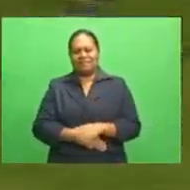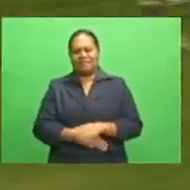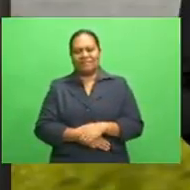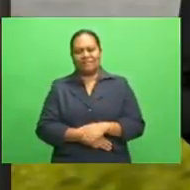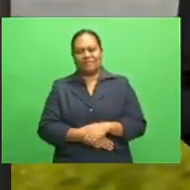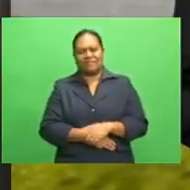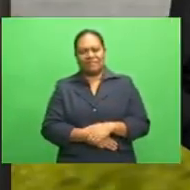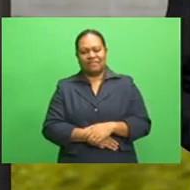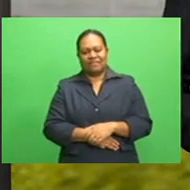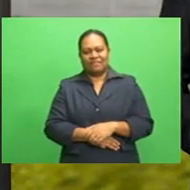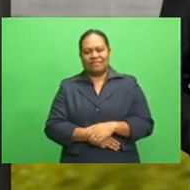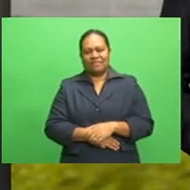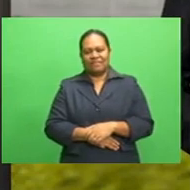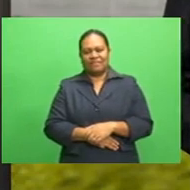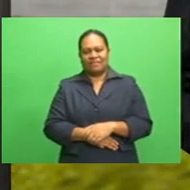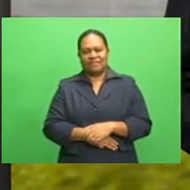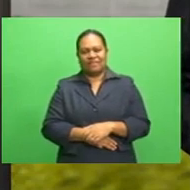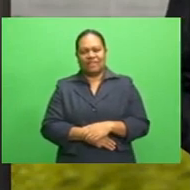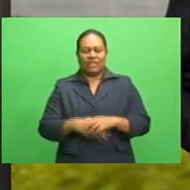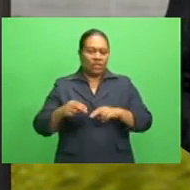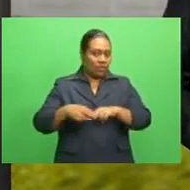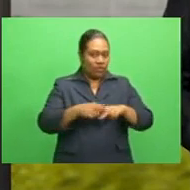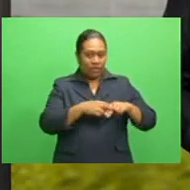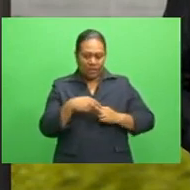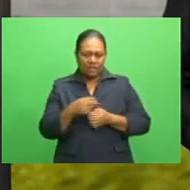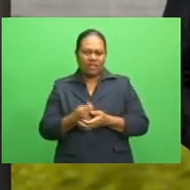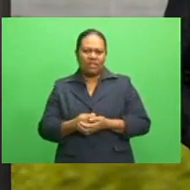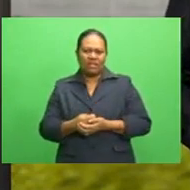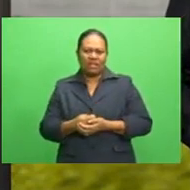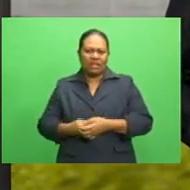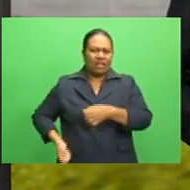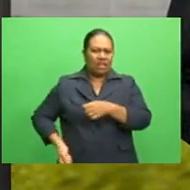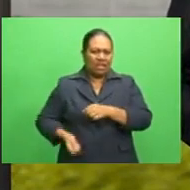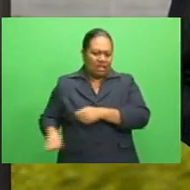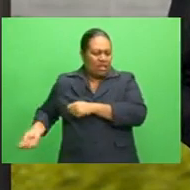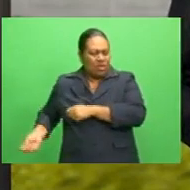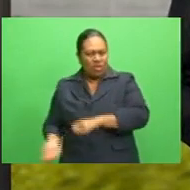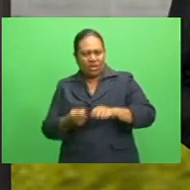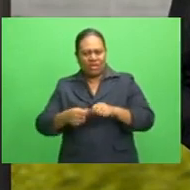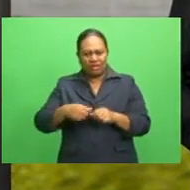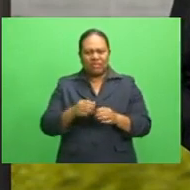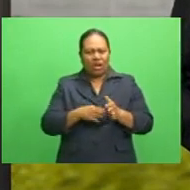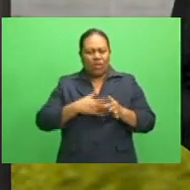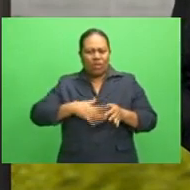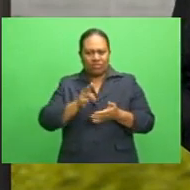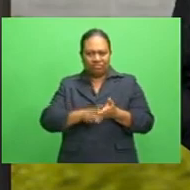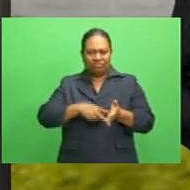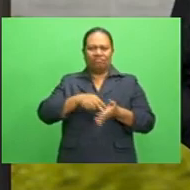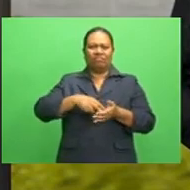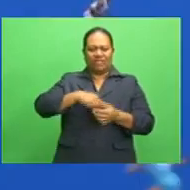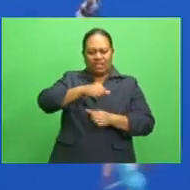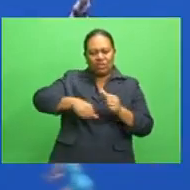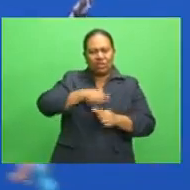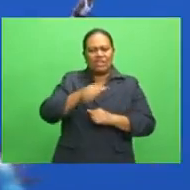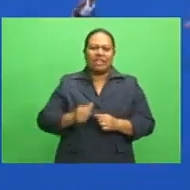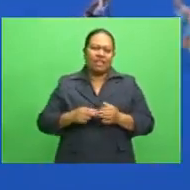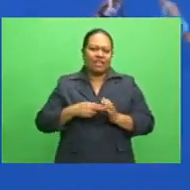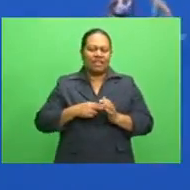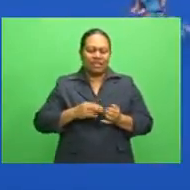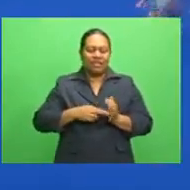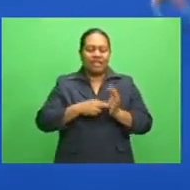Sports. Fiji Hockey is looking to revive its associations in Nandi and Levuka. This is part of